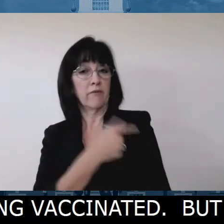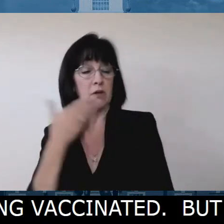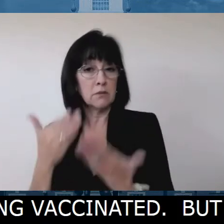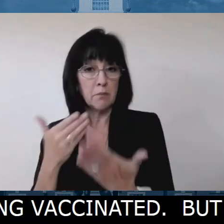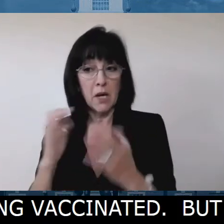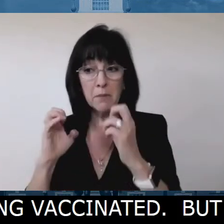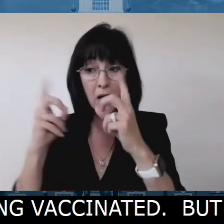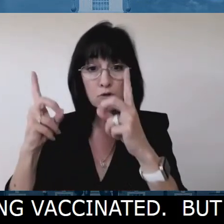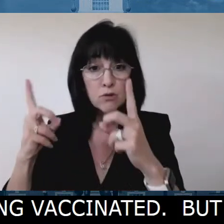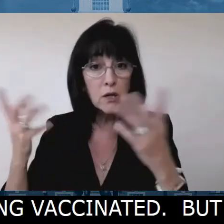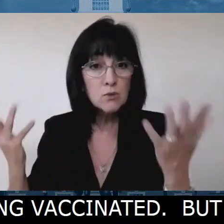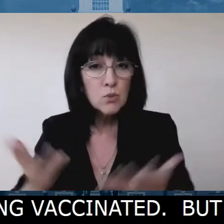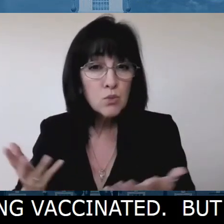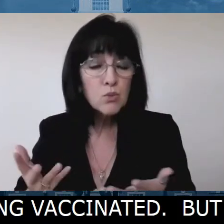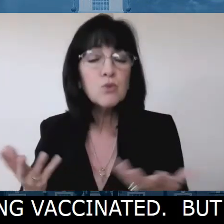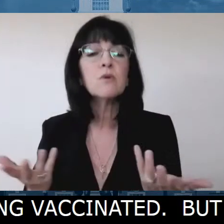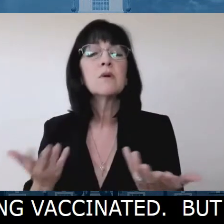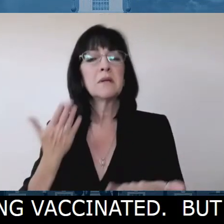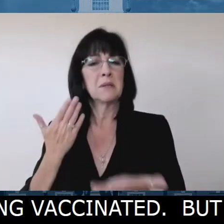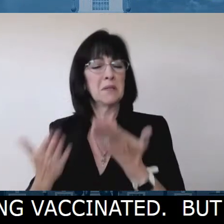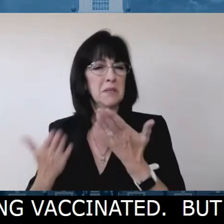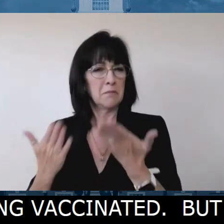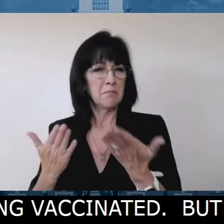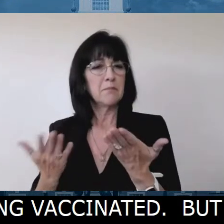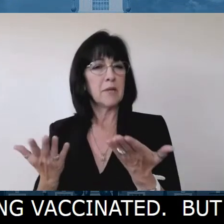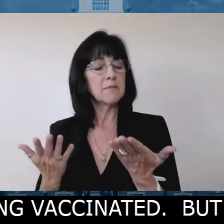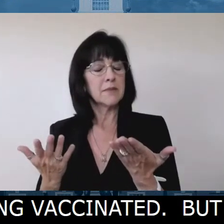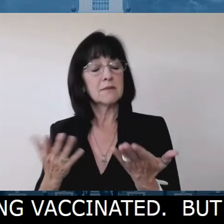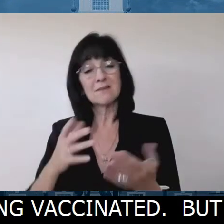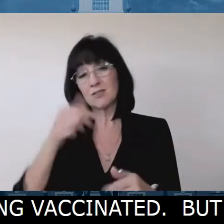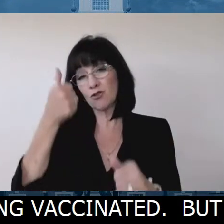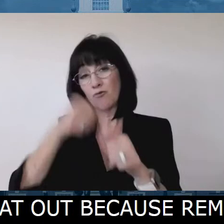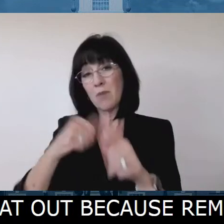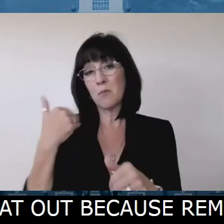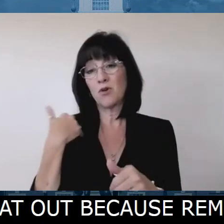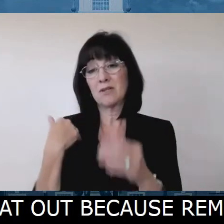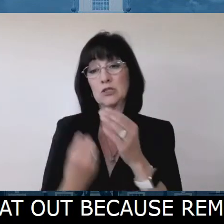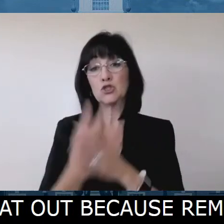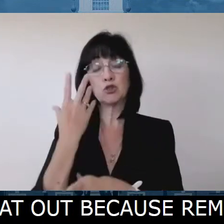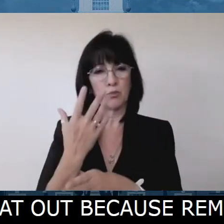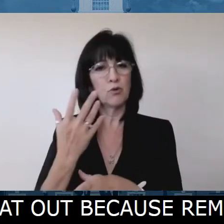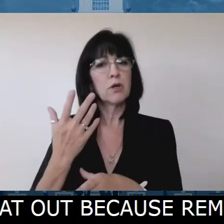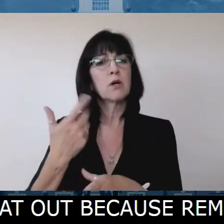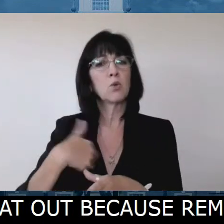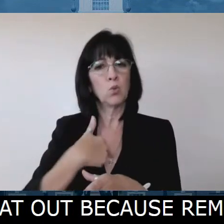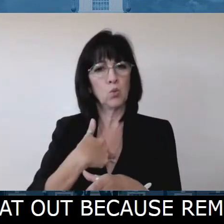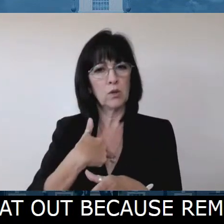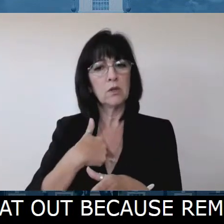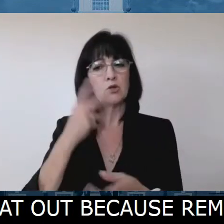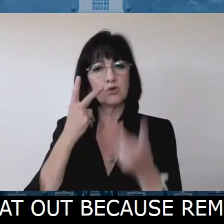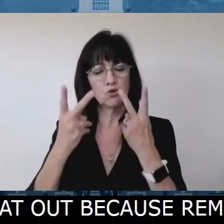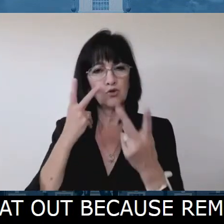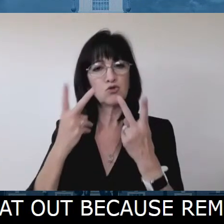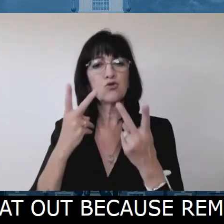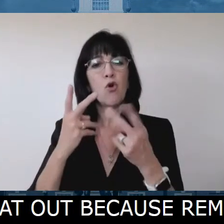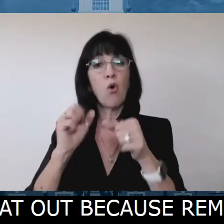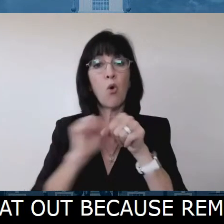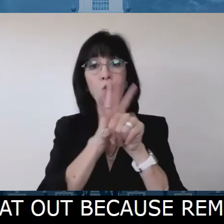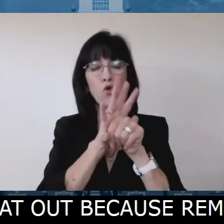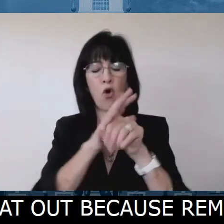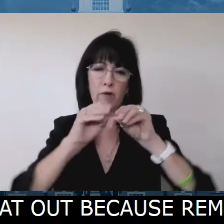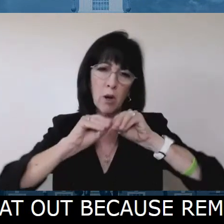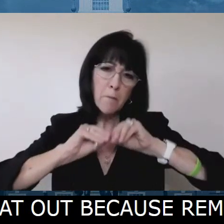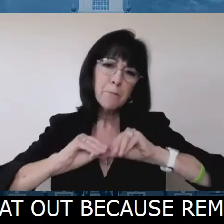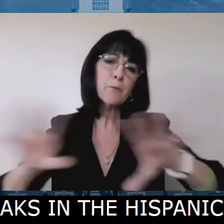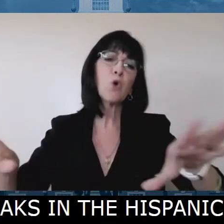spring, we had outbreaks in the Hispanic population across our state, particularly associated with the poultry industry. And we were